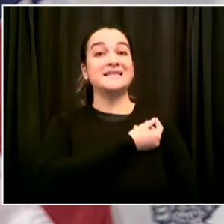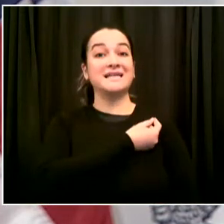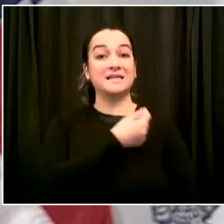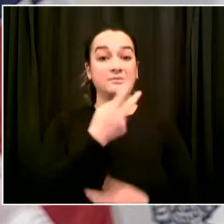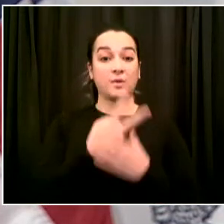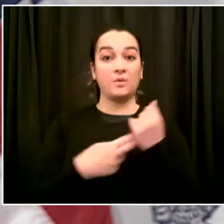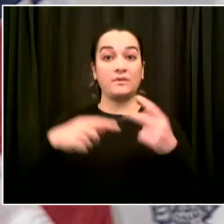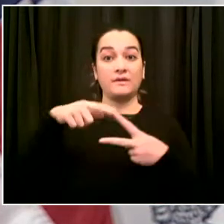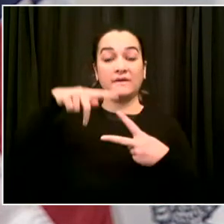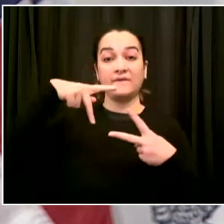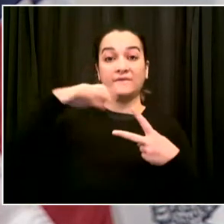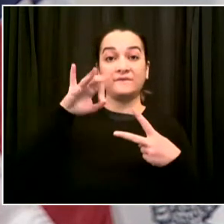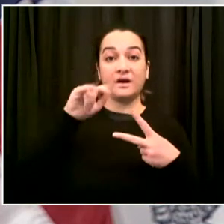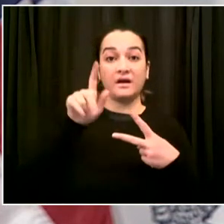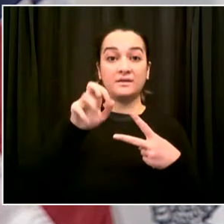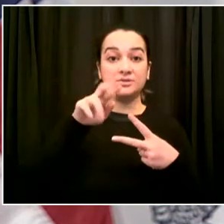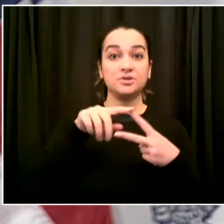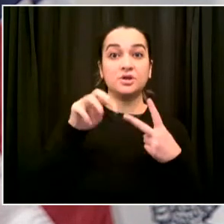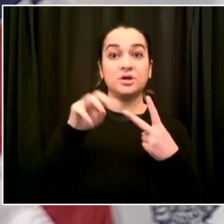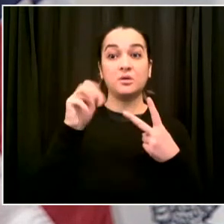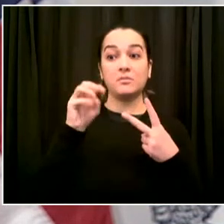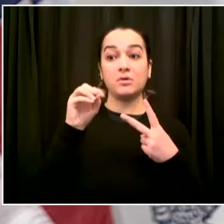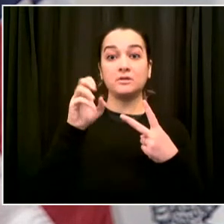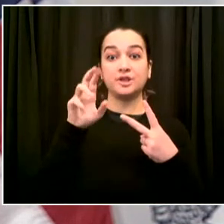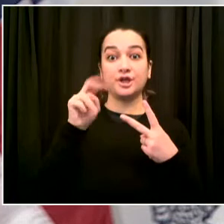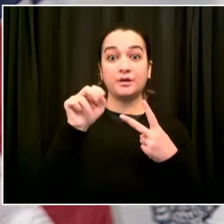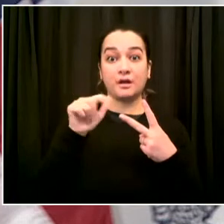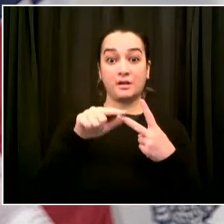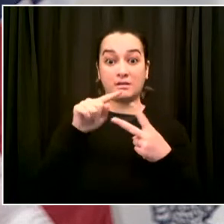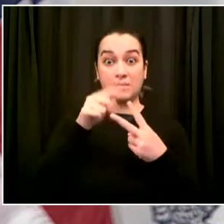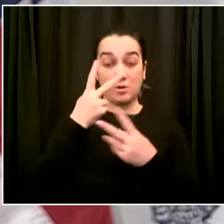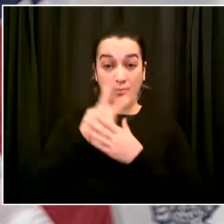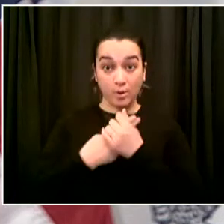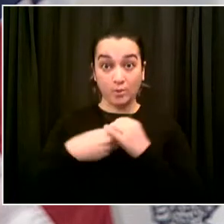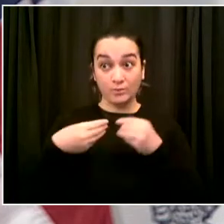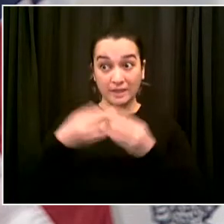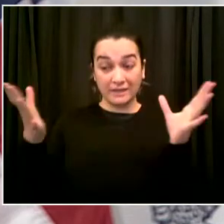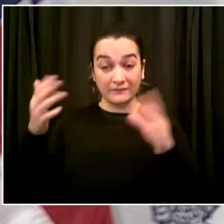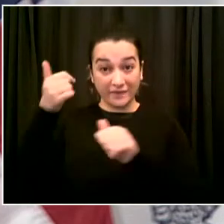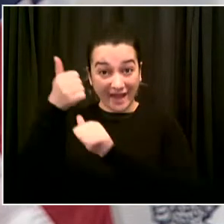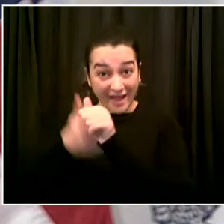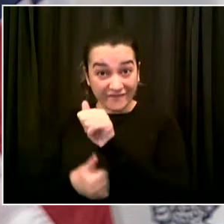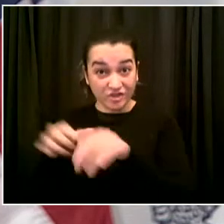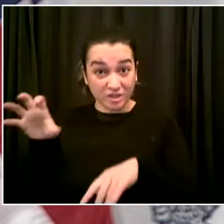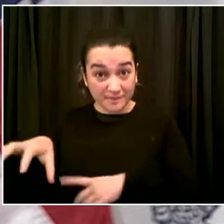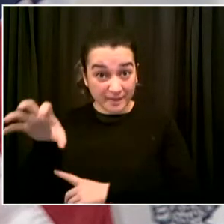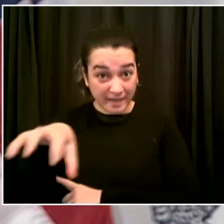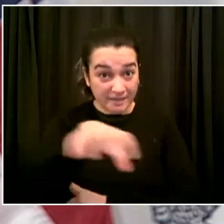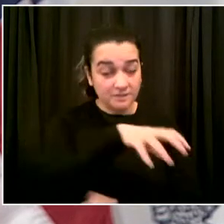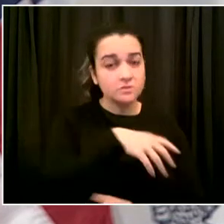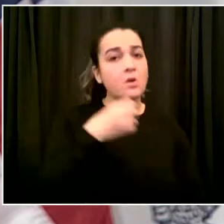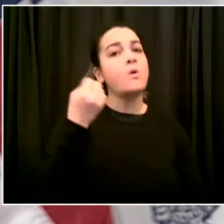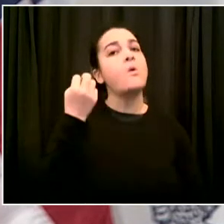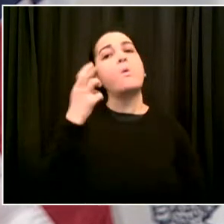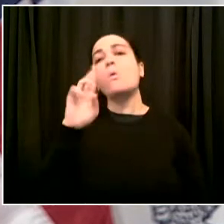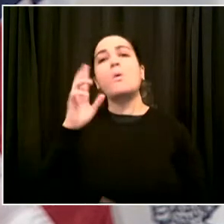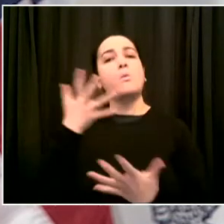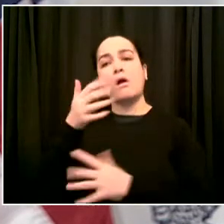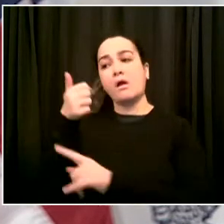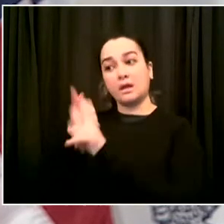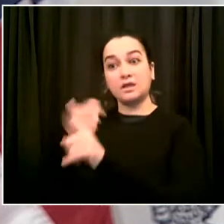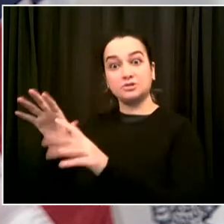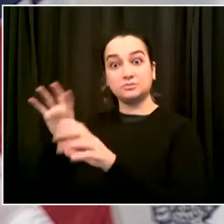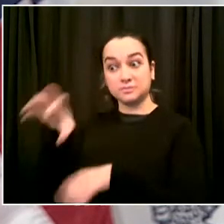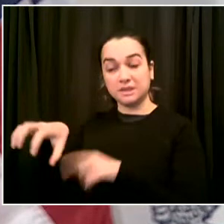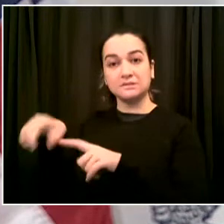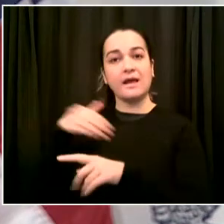that is being administered. What city sites are using the Pfizer vaccine, and why isn't it being